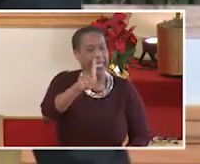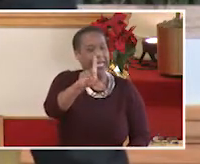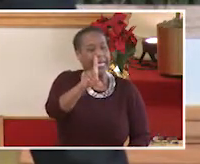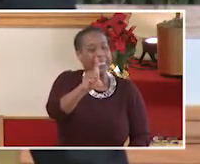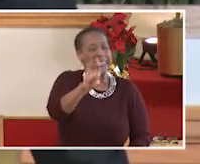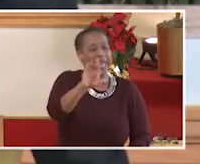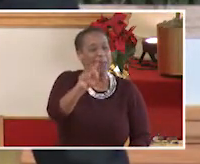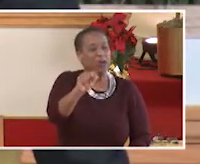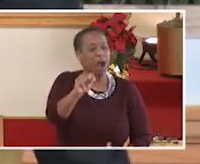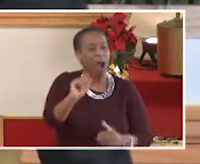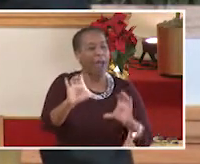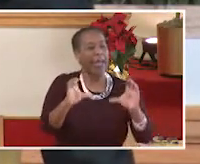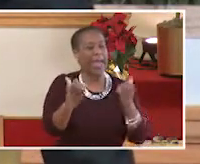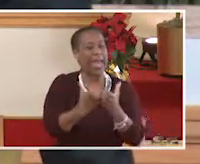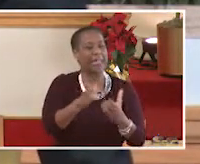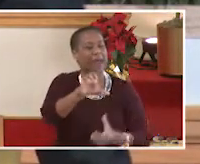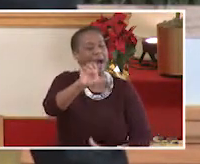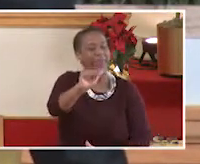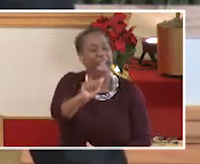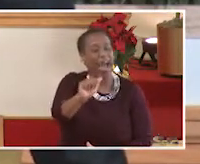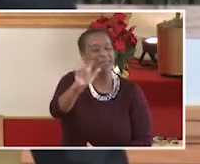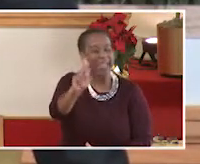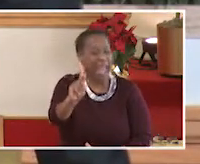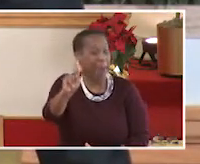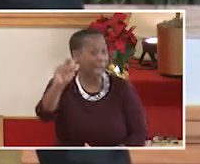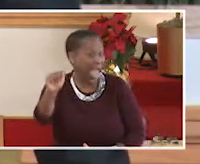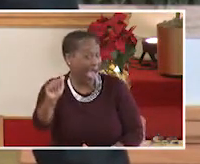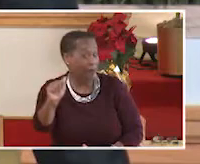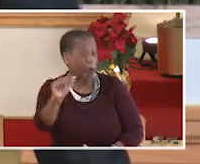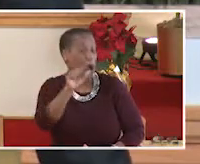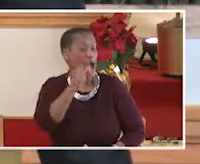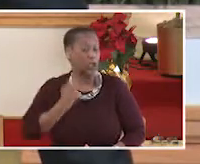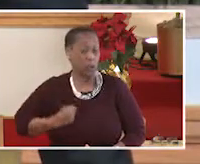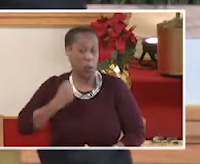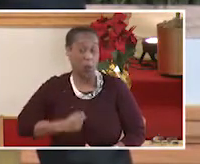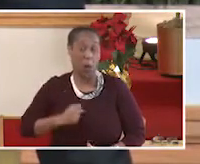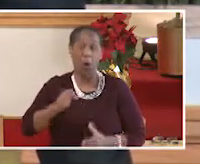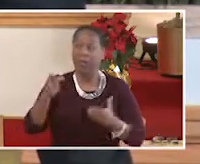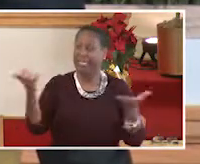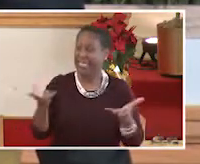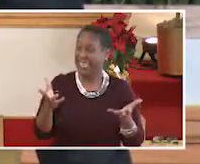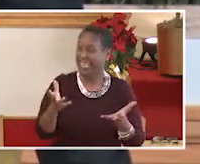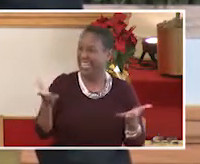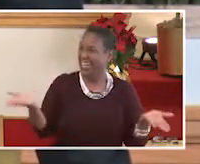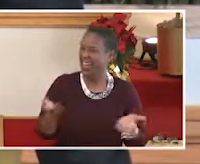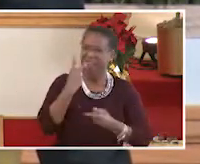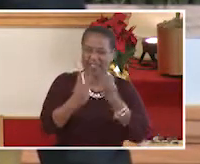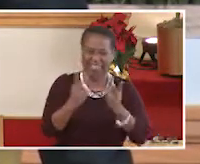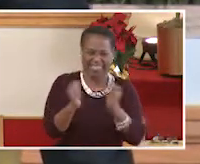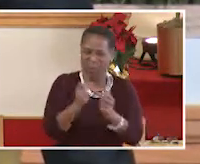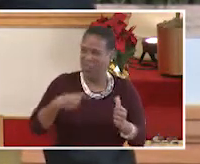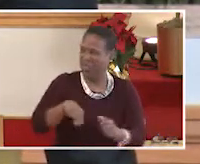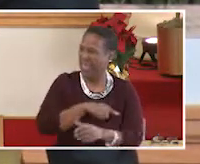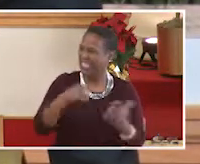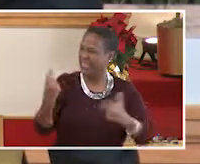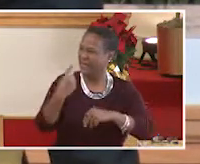class of the Alpha Kappa Alpha Sorority Incorporated visiting with us